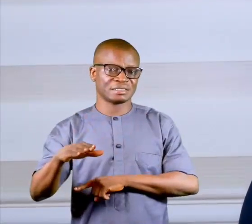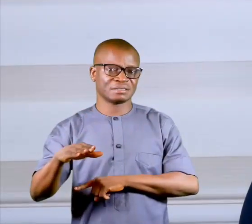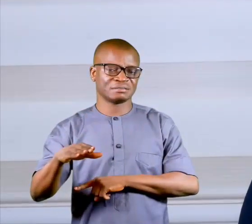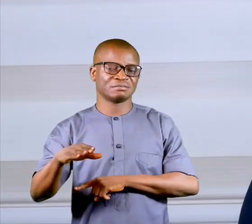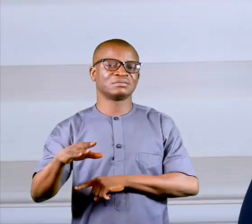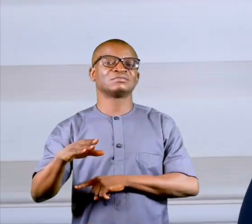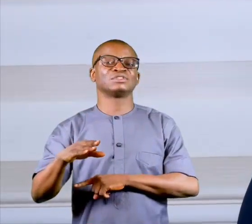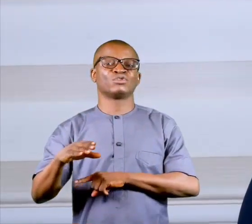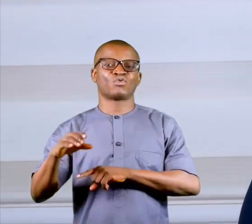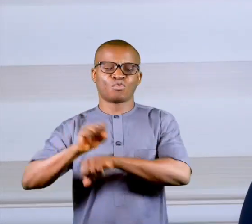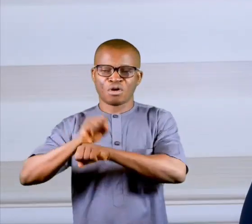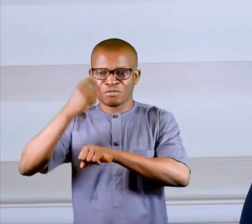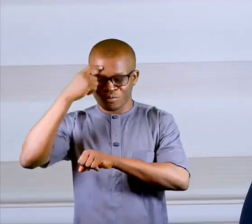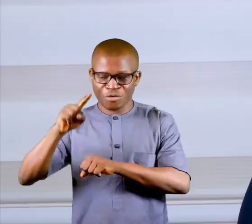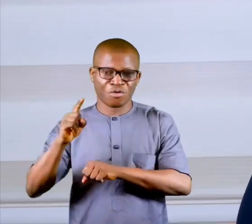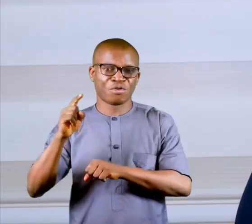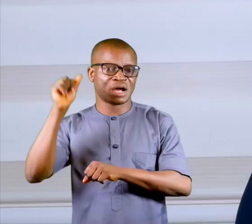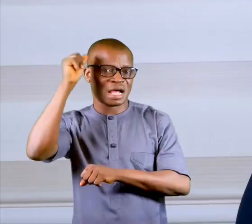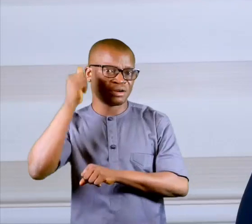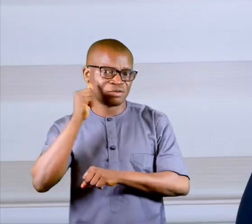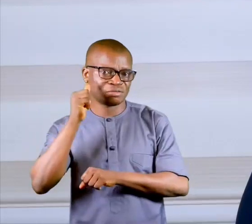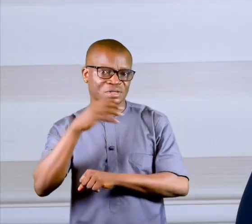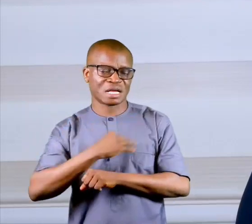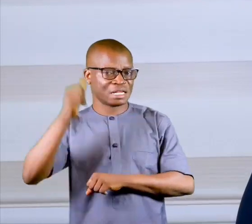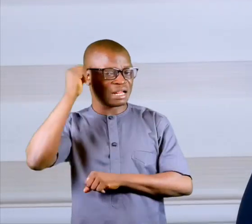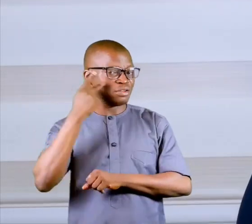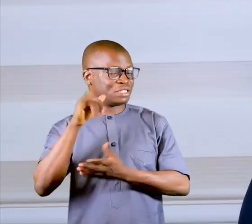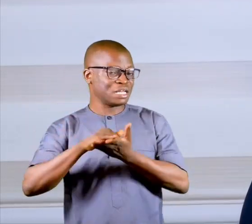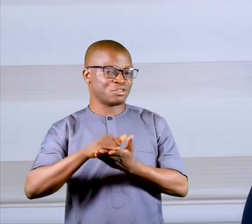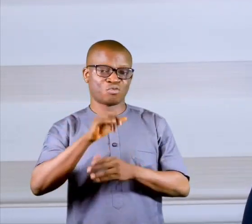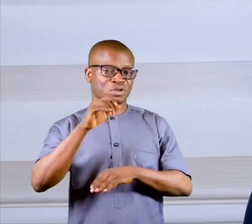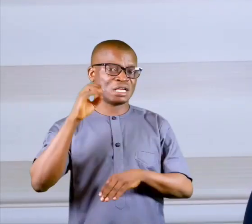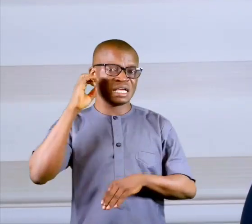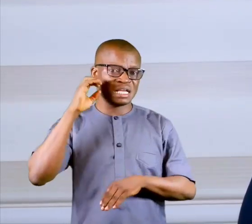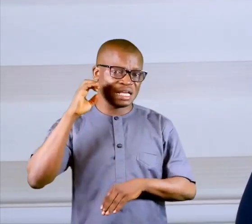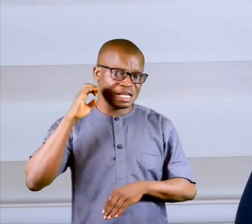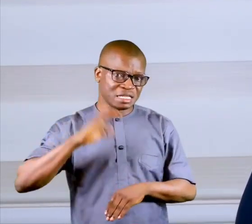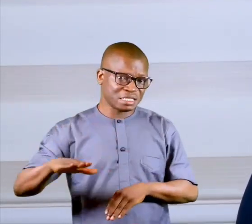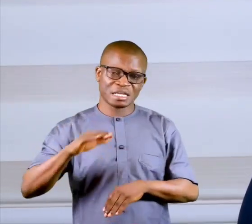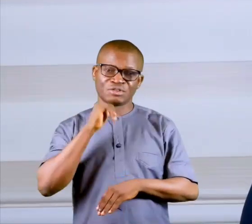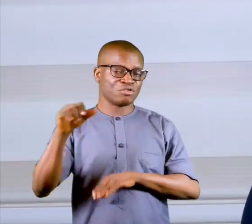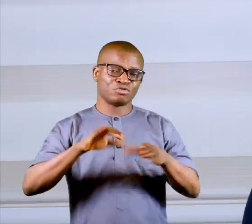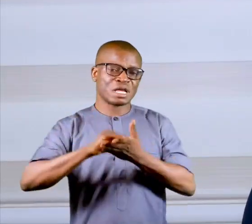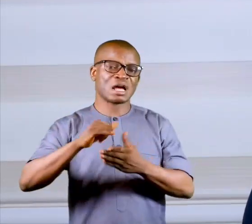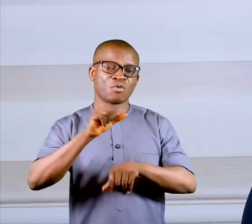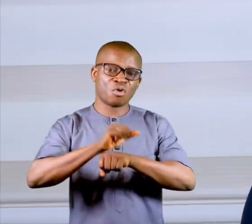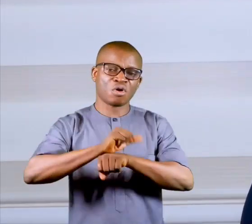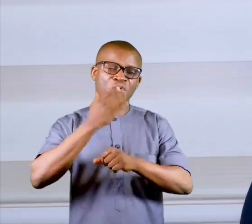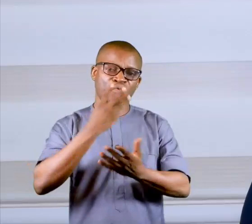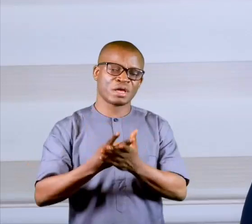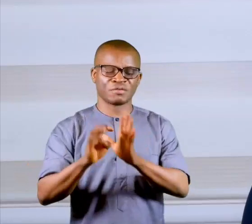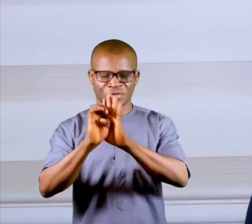an adult and the child doesn't do it properly, the child tends to be abused, either as a domestic